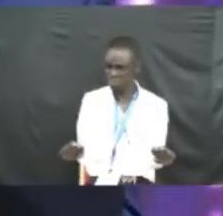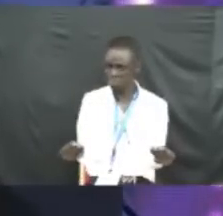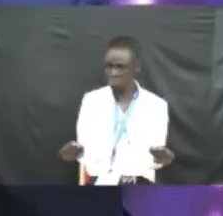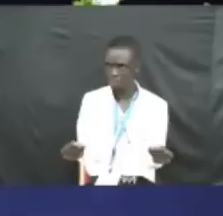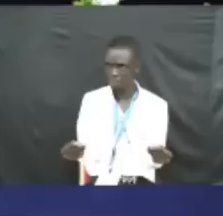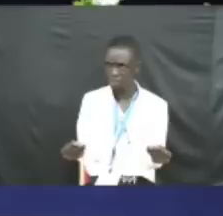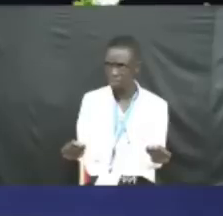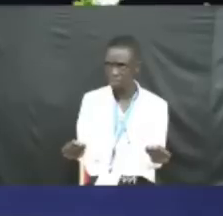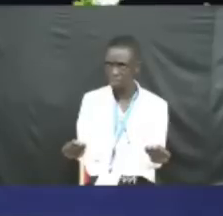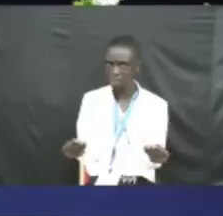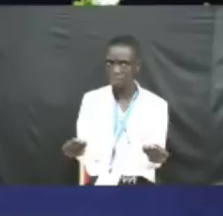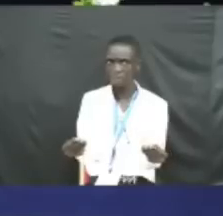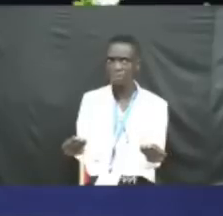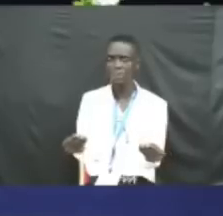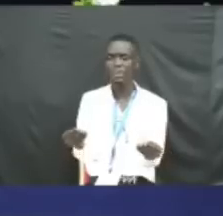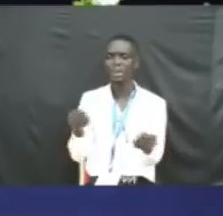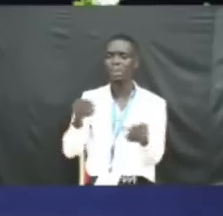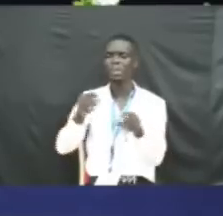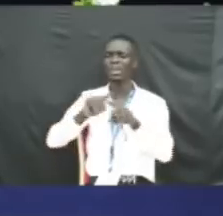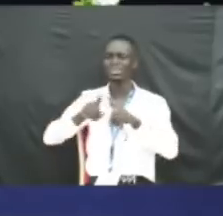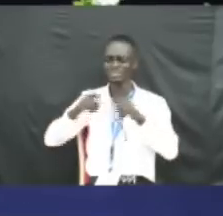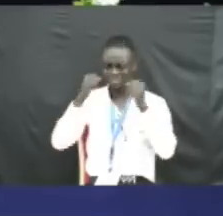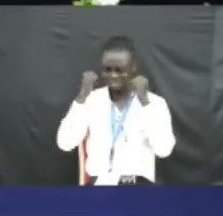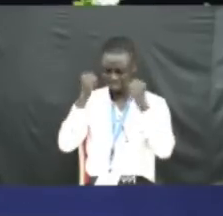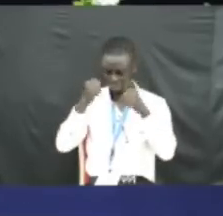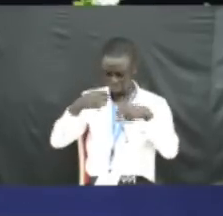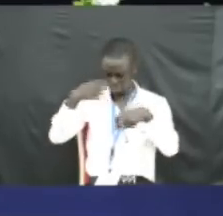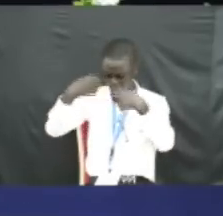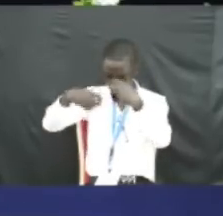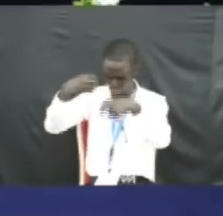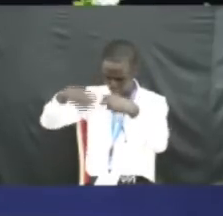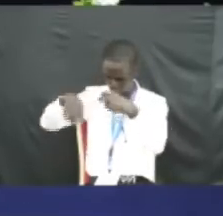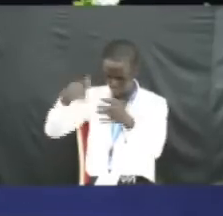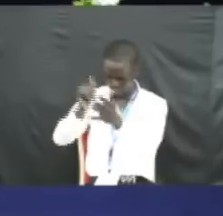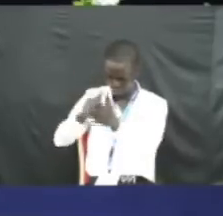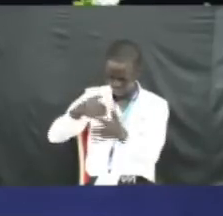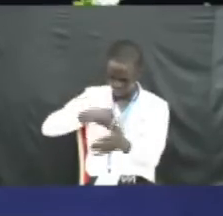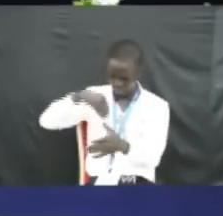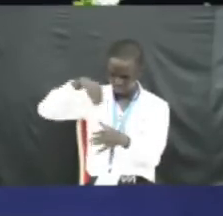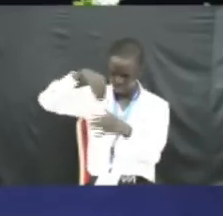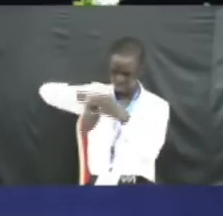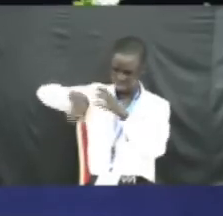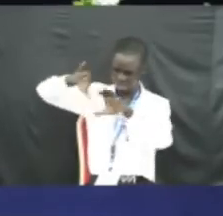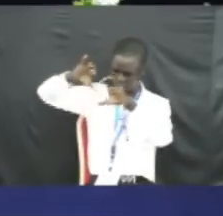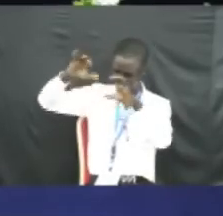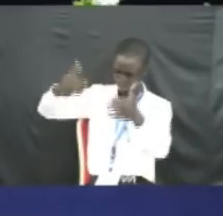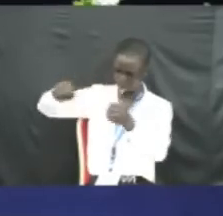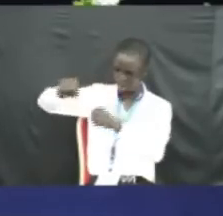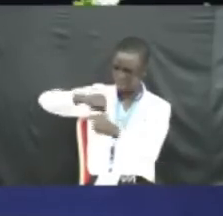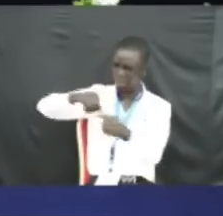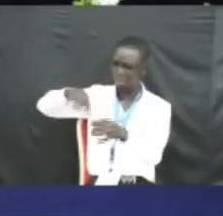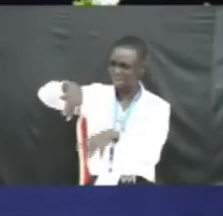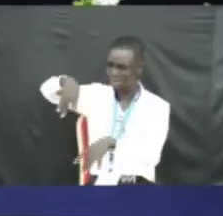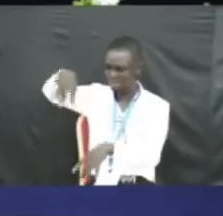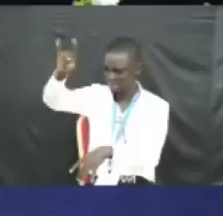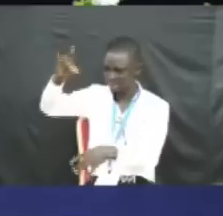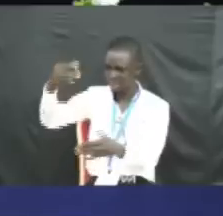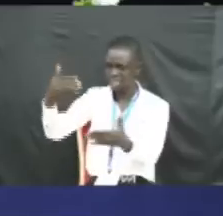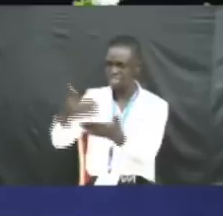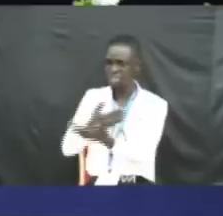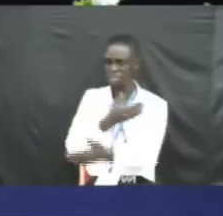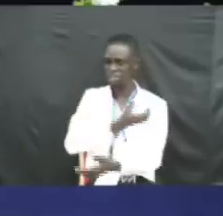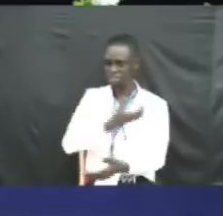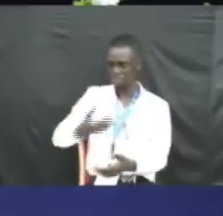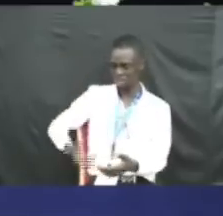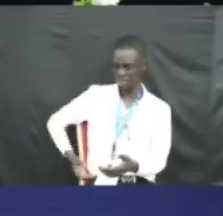attackations and frackers that had existed in the community concerning the appointment of a new Odicro after the